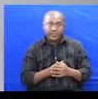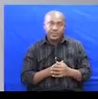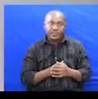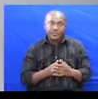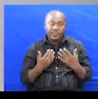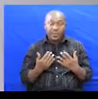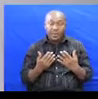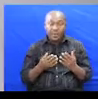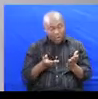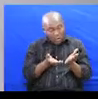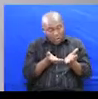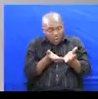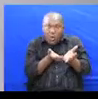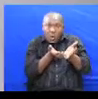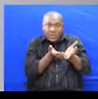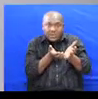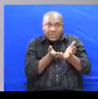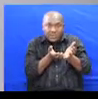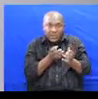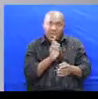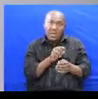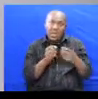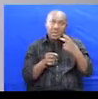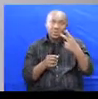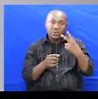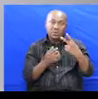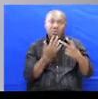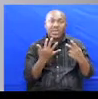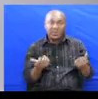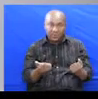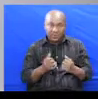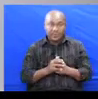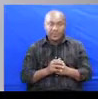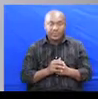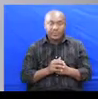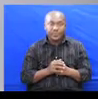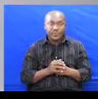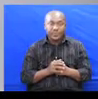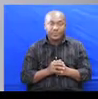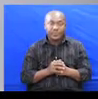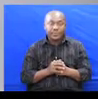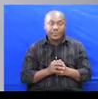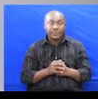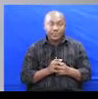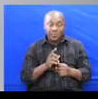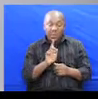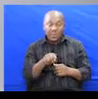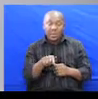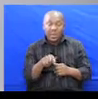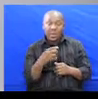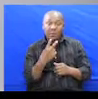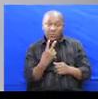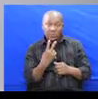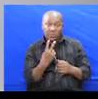And concentration are of two types. There are two types of concentration. There